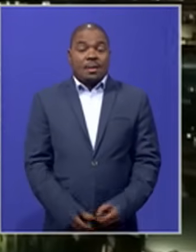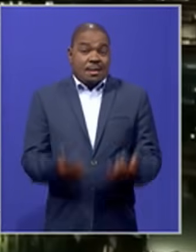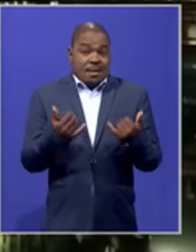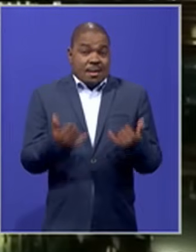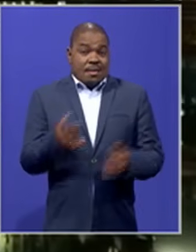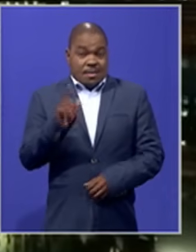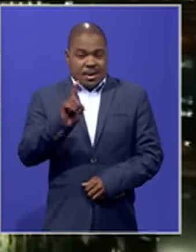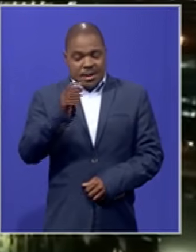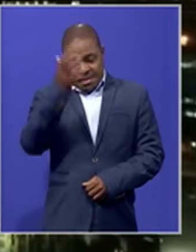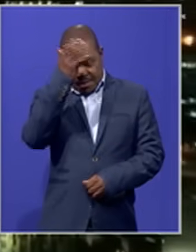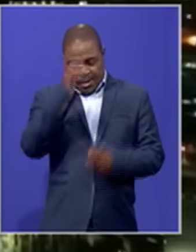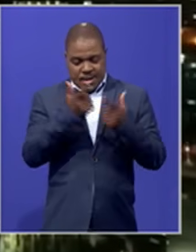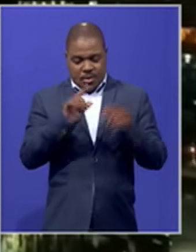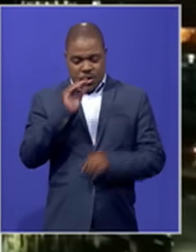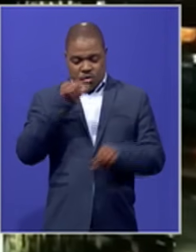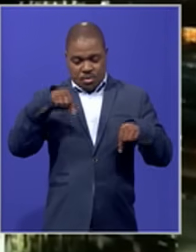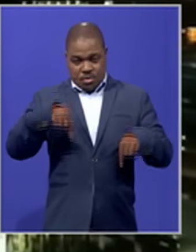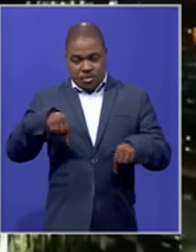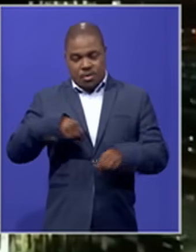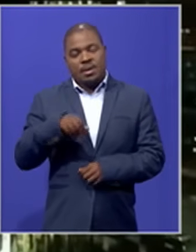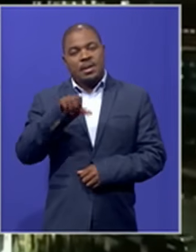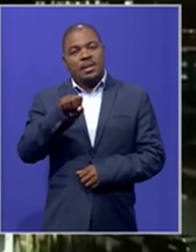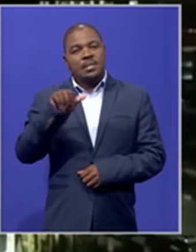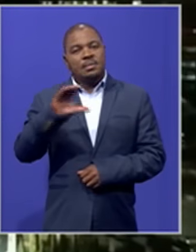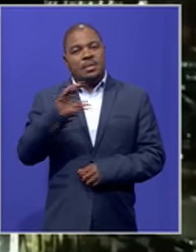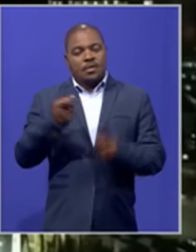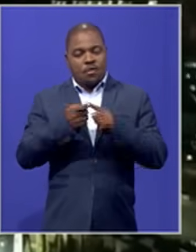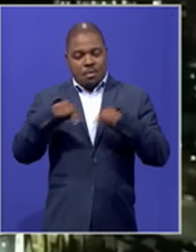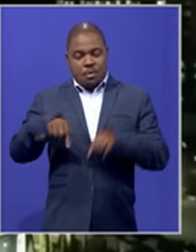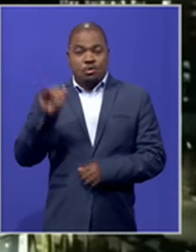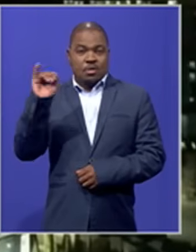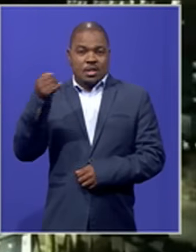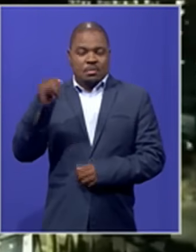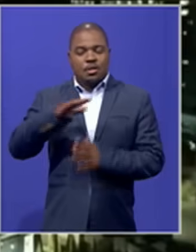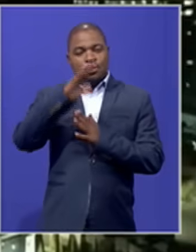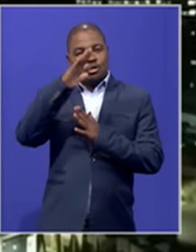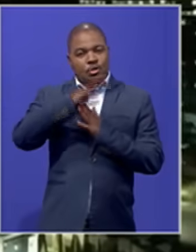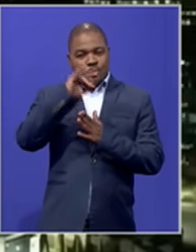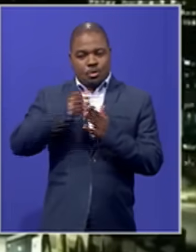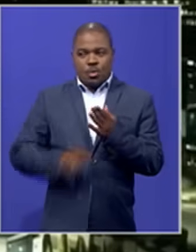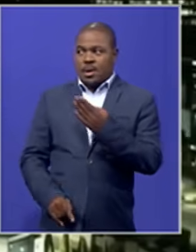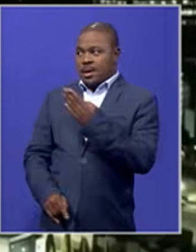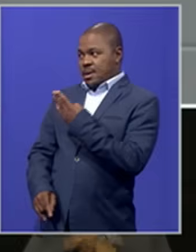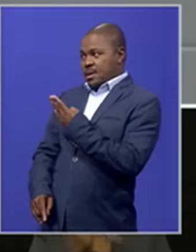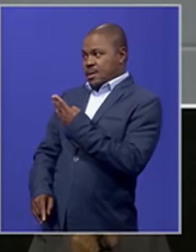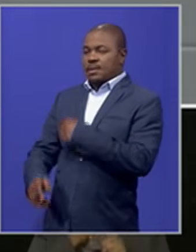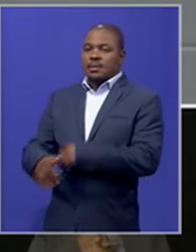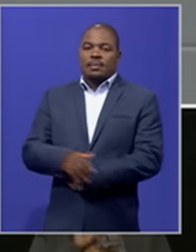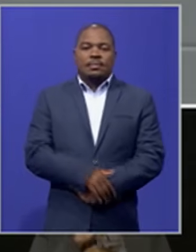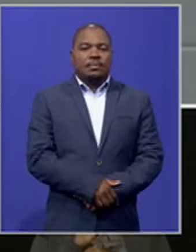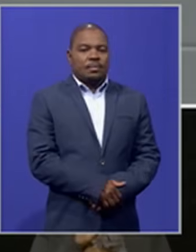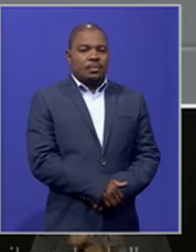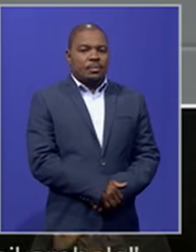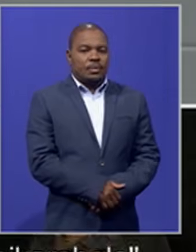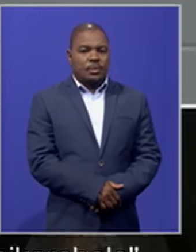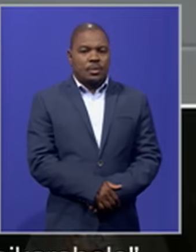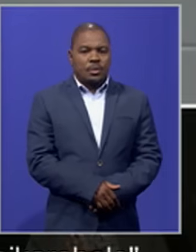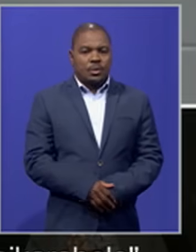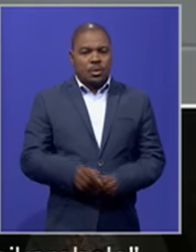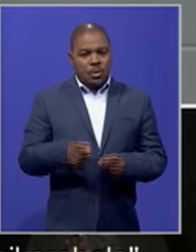Check Ditaba tša Sepedi tša SABC 2 go tšwa ka Auckland Park, Johannesburg. Ditlhogo tša tšona ke tše. We supported